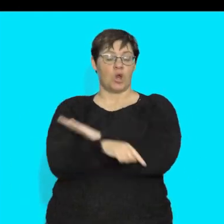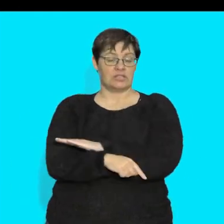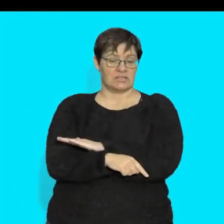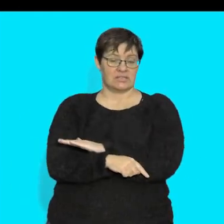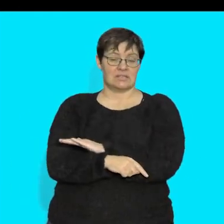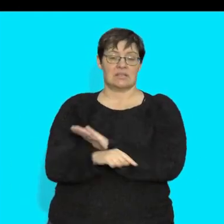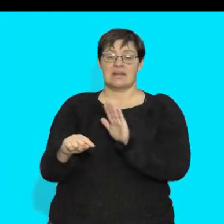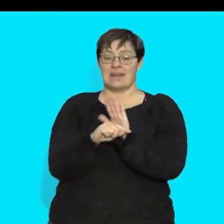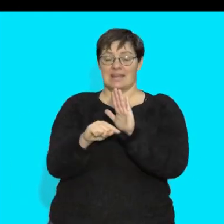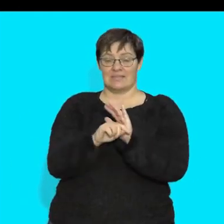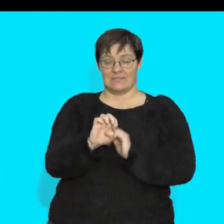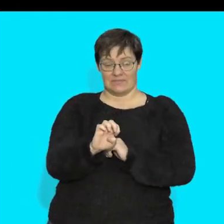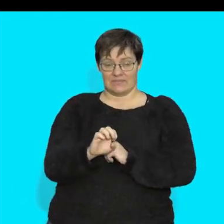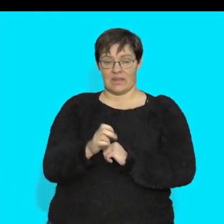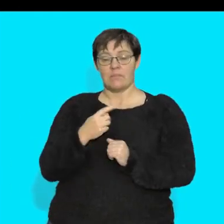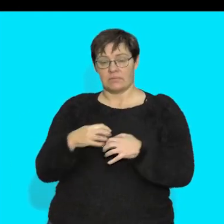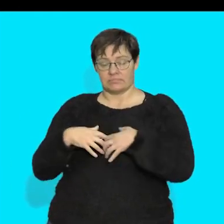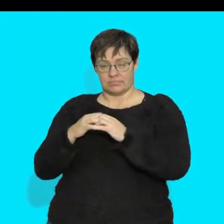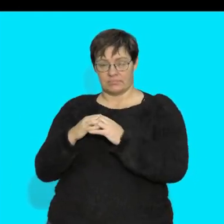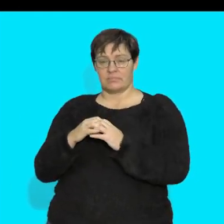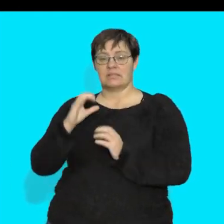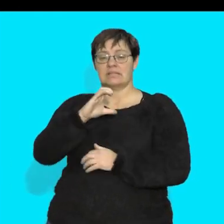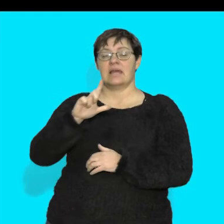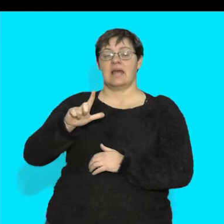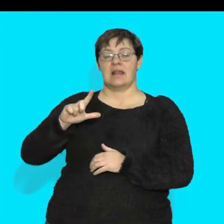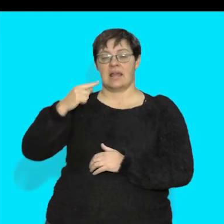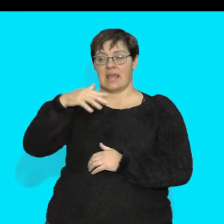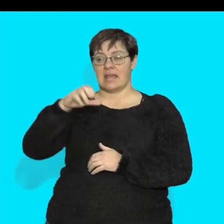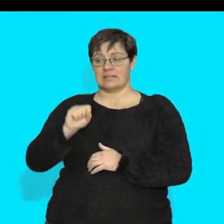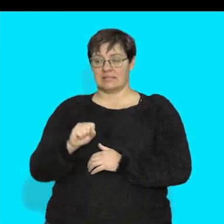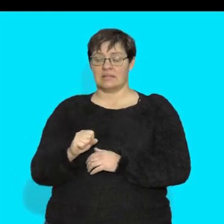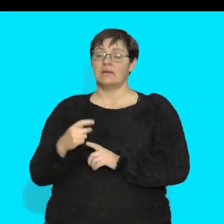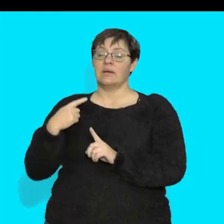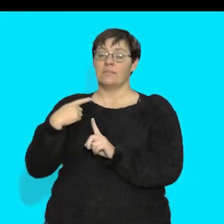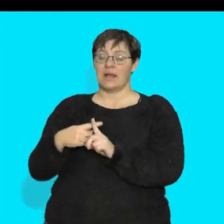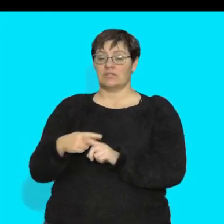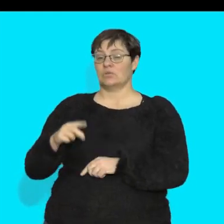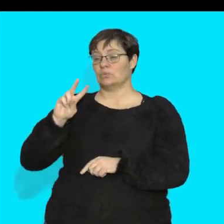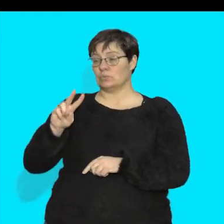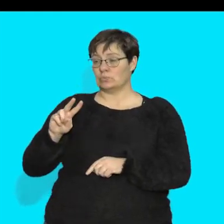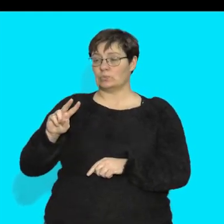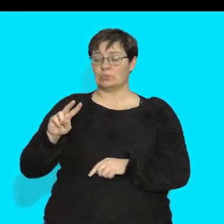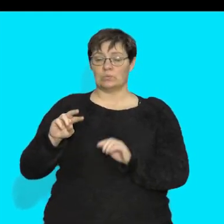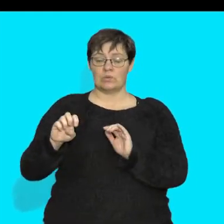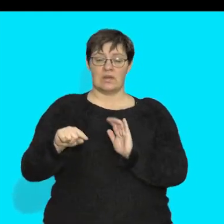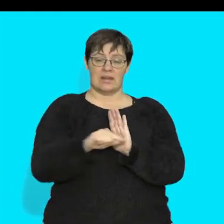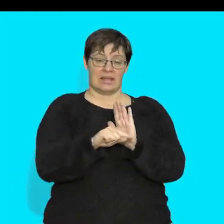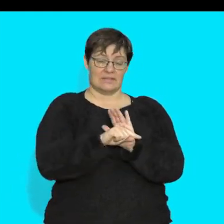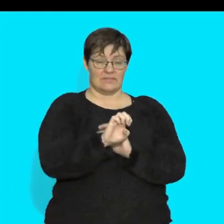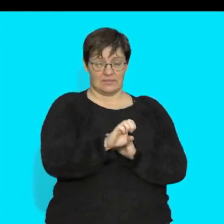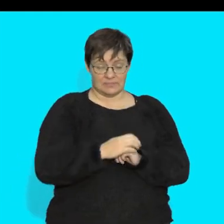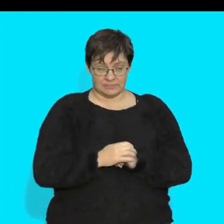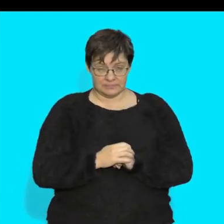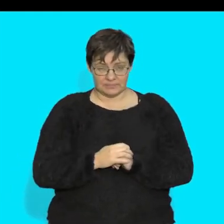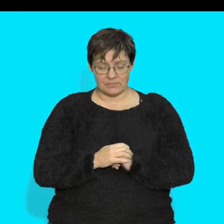lost electrons. It's going to form chlorine gas plus 2 electrons.